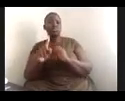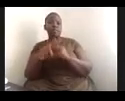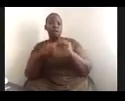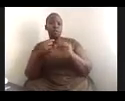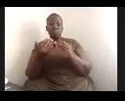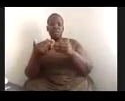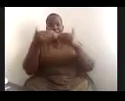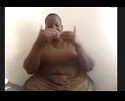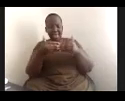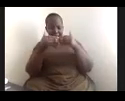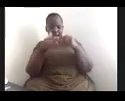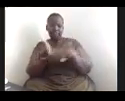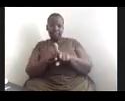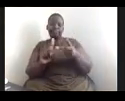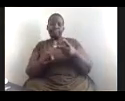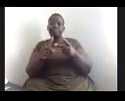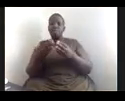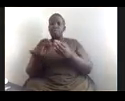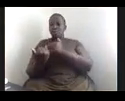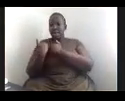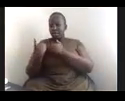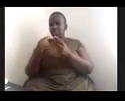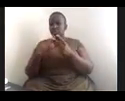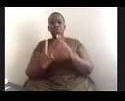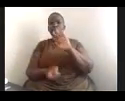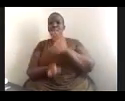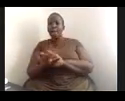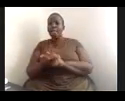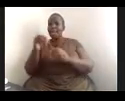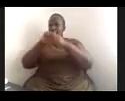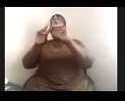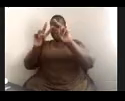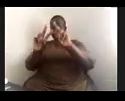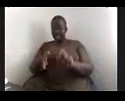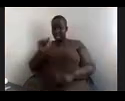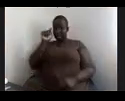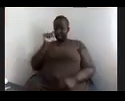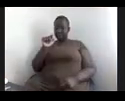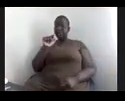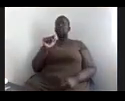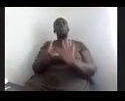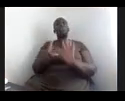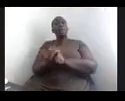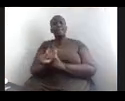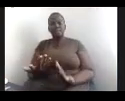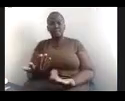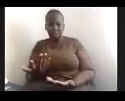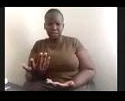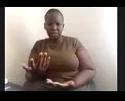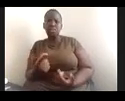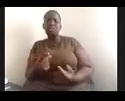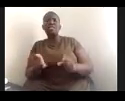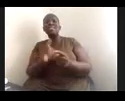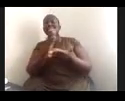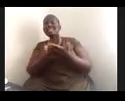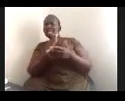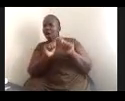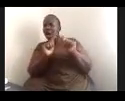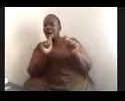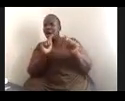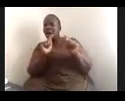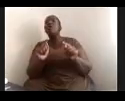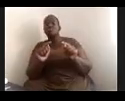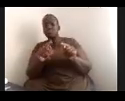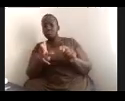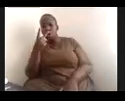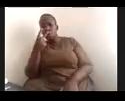about care and protection. So that's about what happens in investigations into child abuse. There's some sections